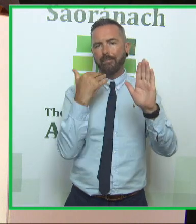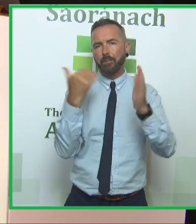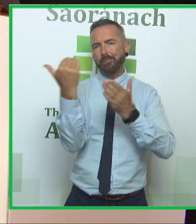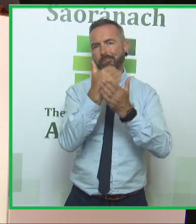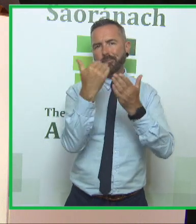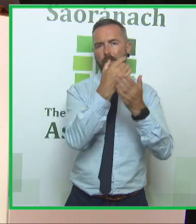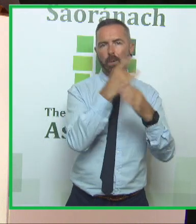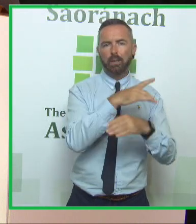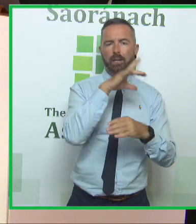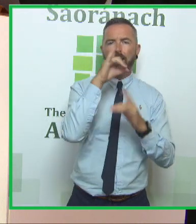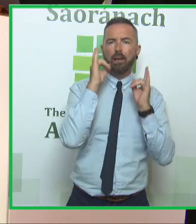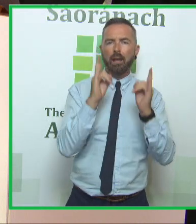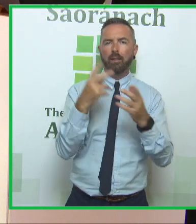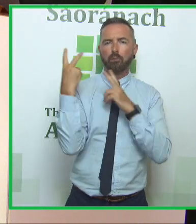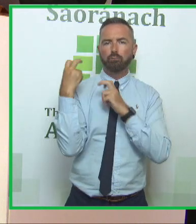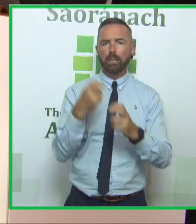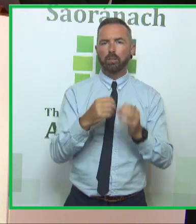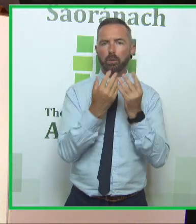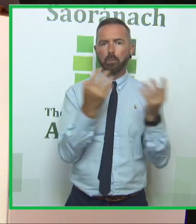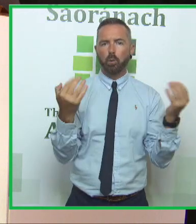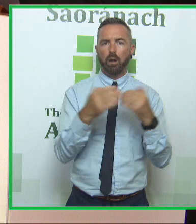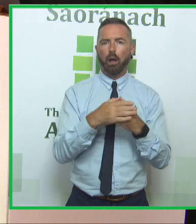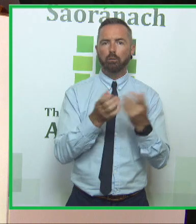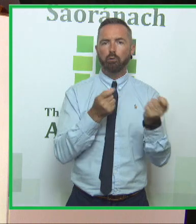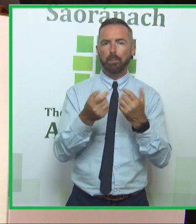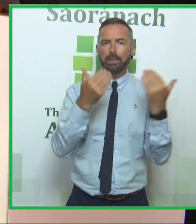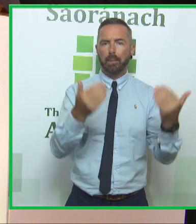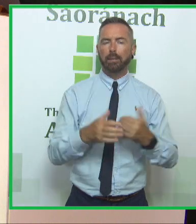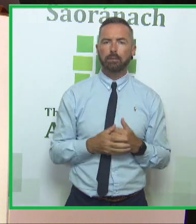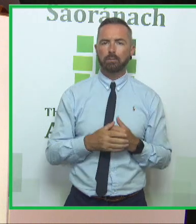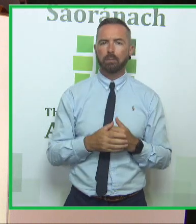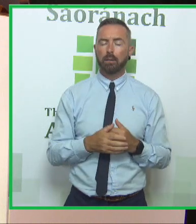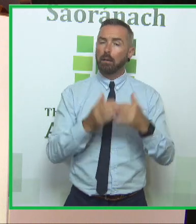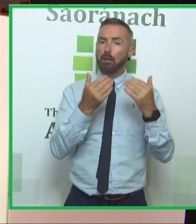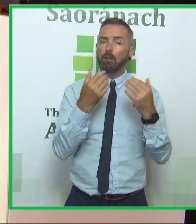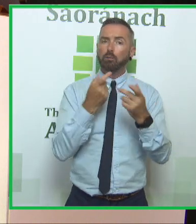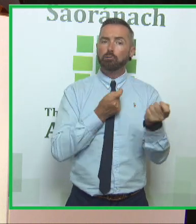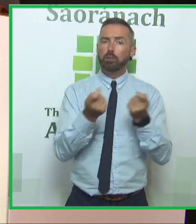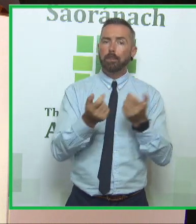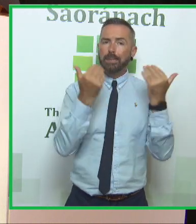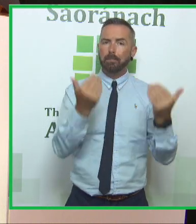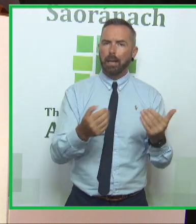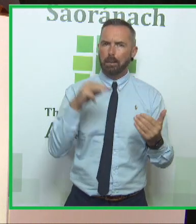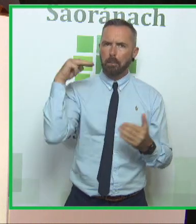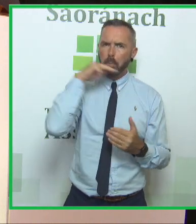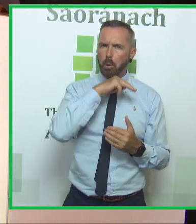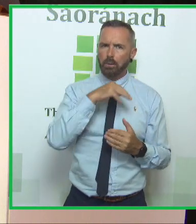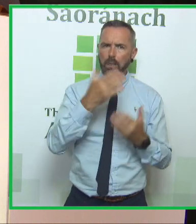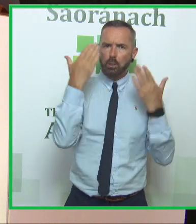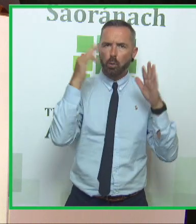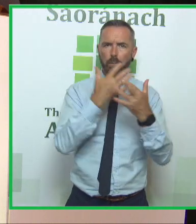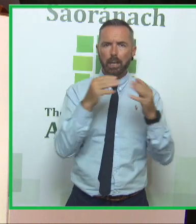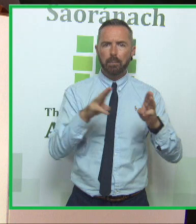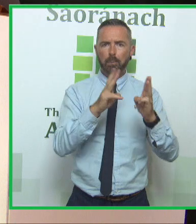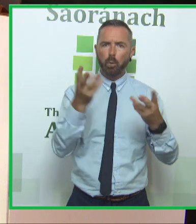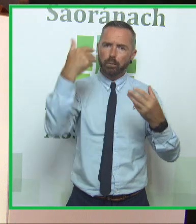Health Research Board on drug treatment demand. Now, treatment demand is an important measure. It tells us about the numbers and the profiles of those that are